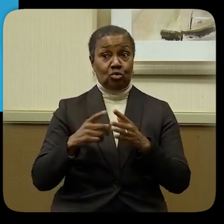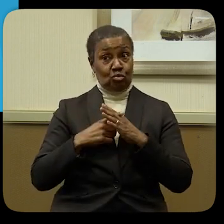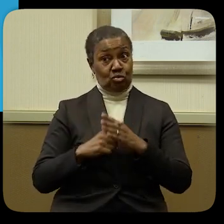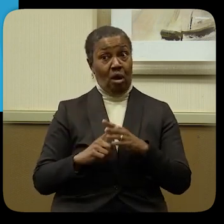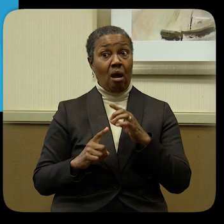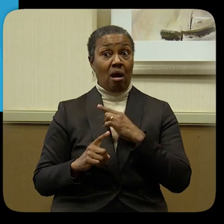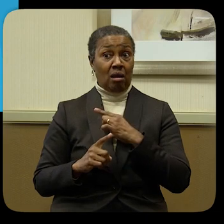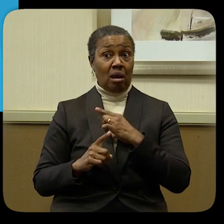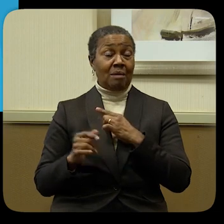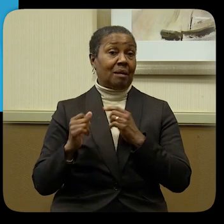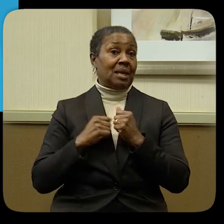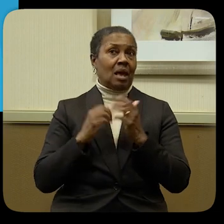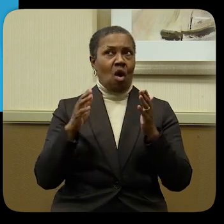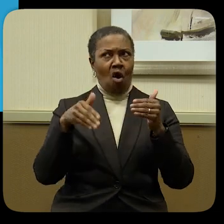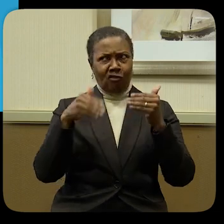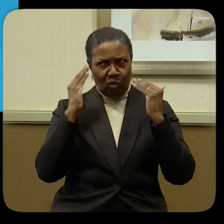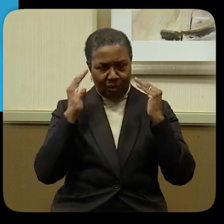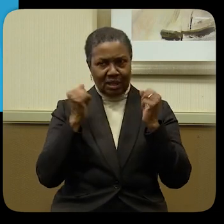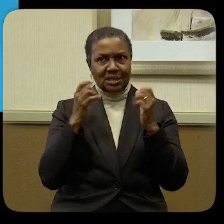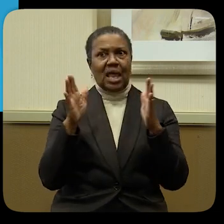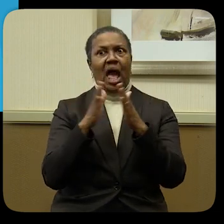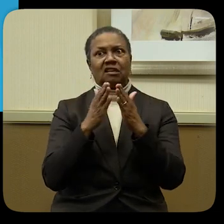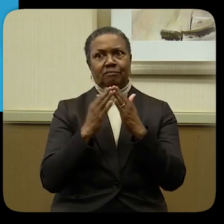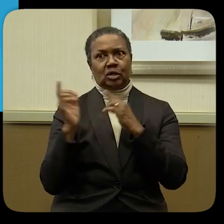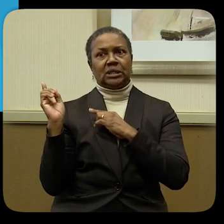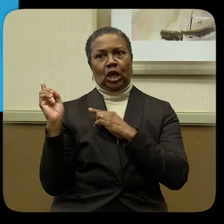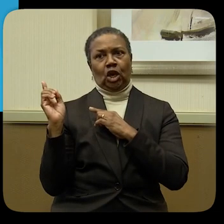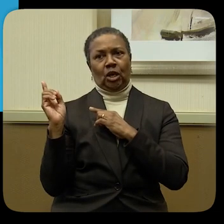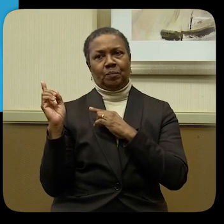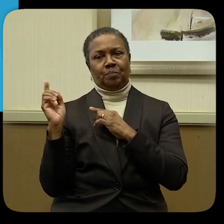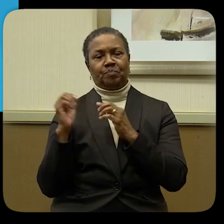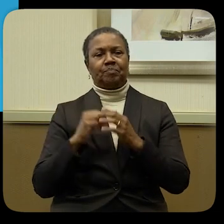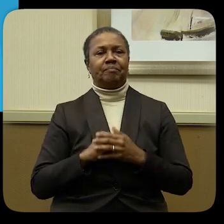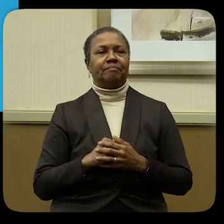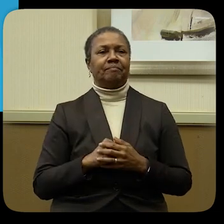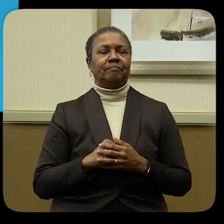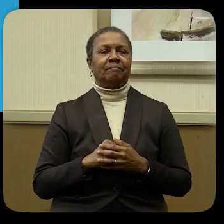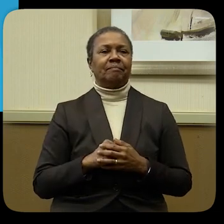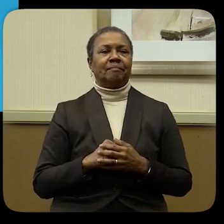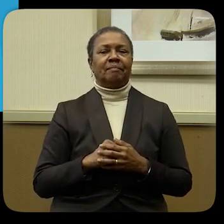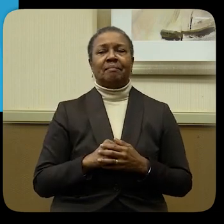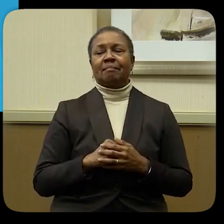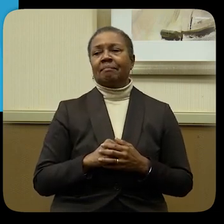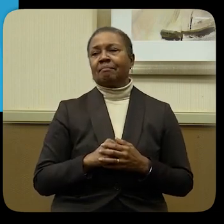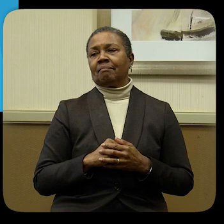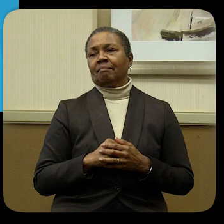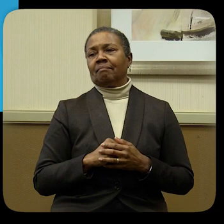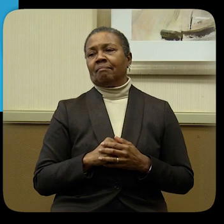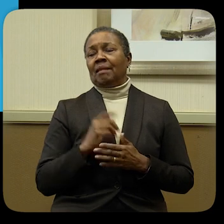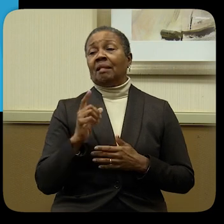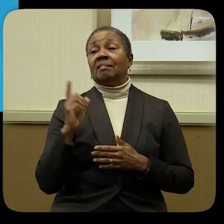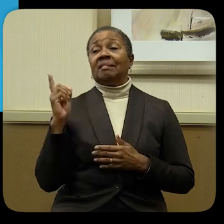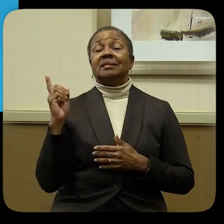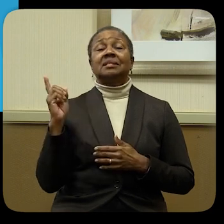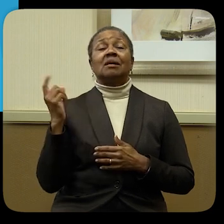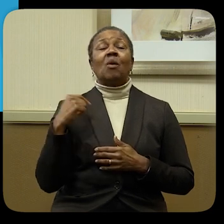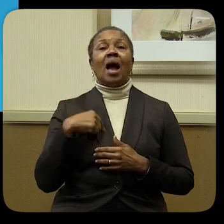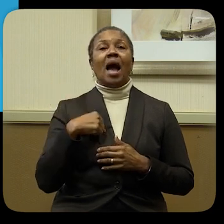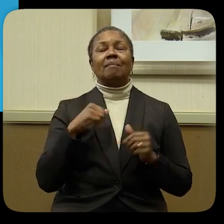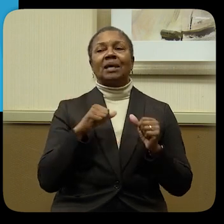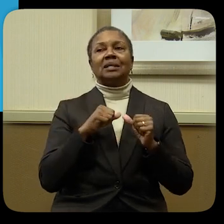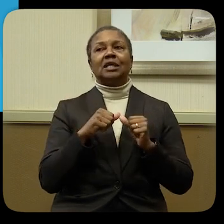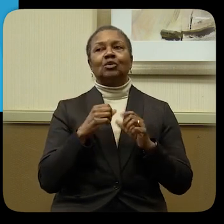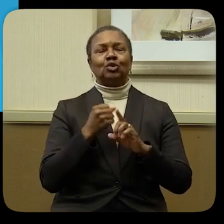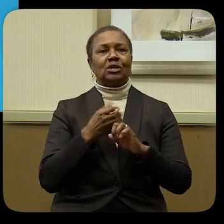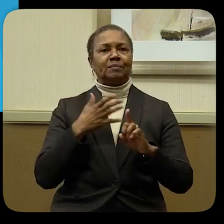start, but it could be overwhelming. There's a lot of books. And then in terms of this is an area where I'm continuing